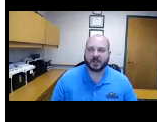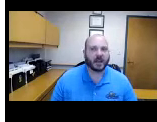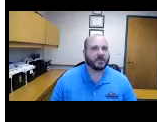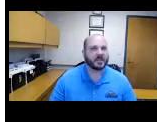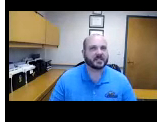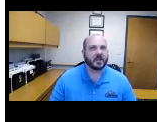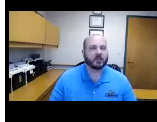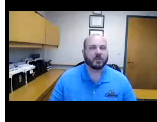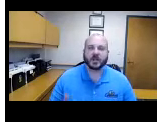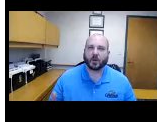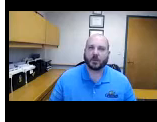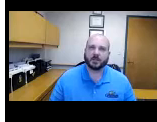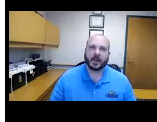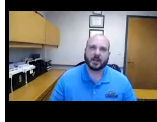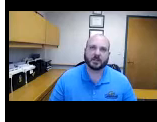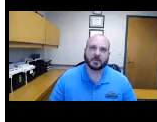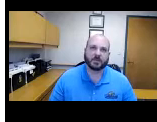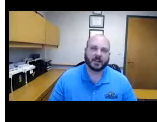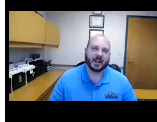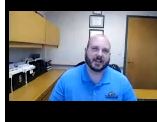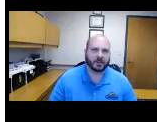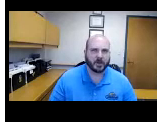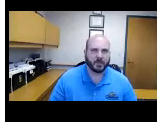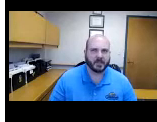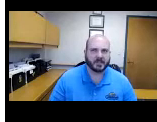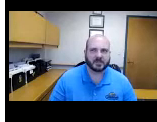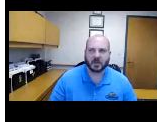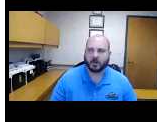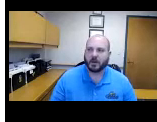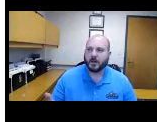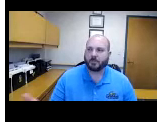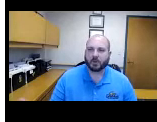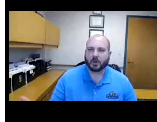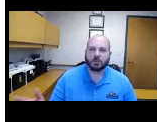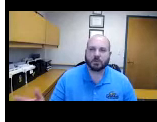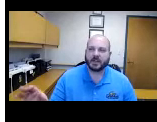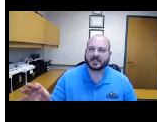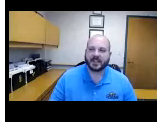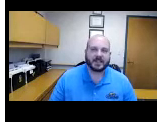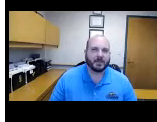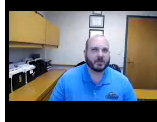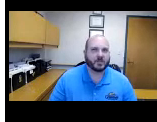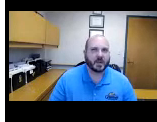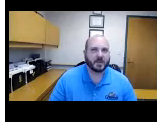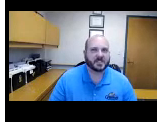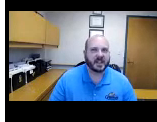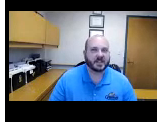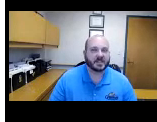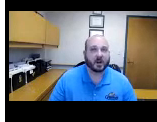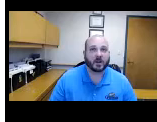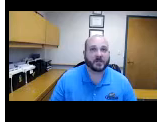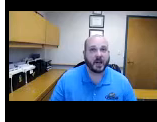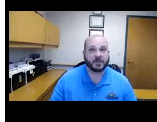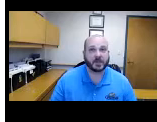5 to 11s, which have only been eligible for the last 3 months or so, but we're only slightly above